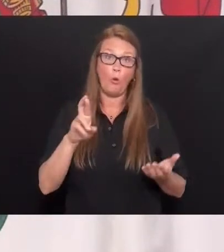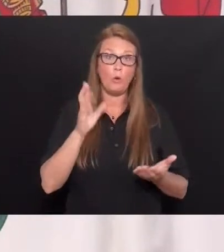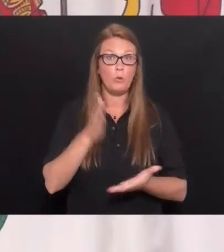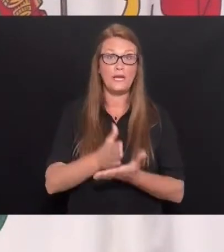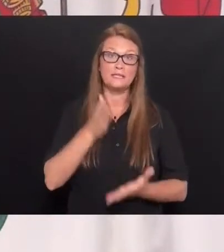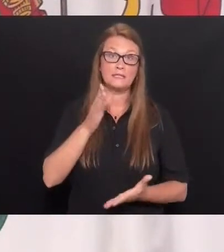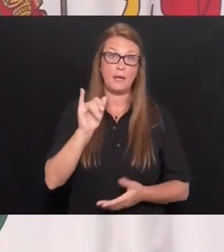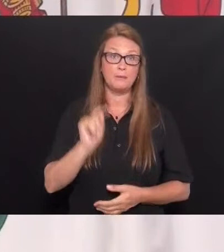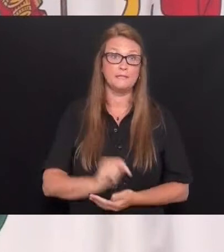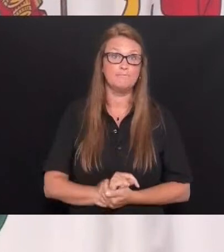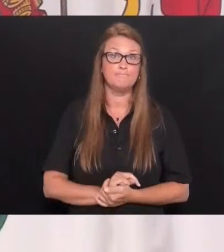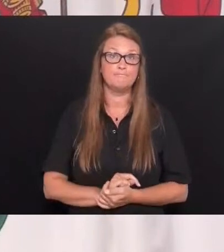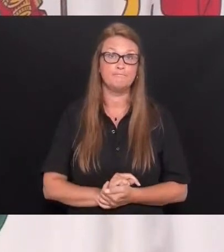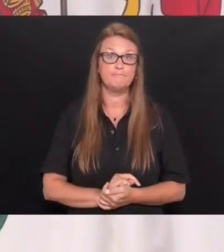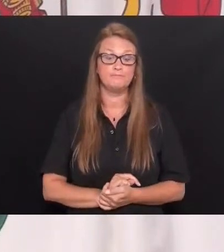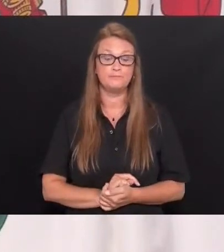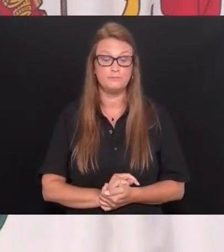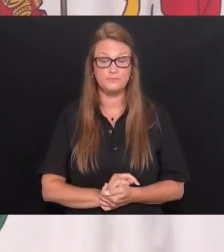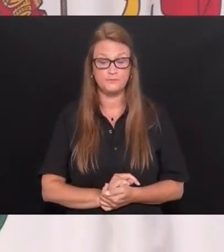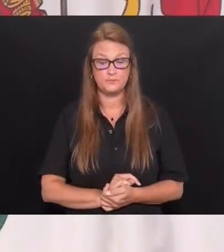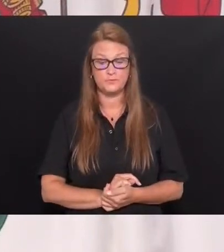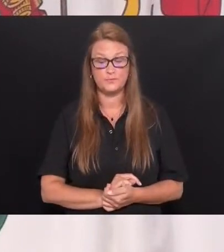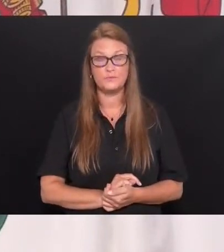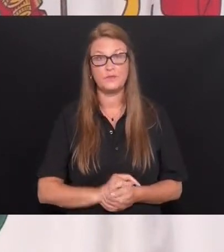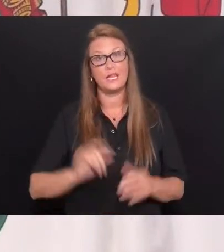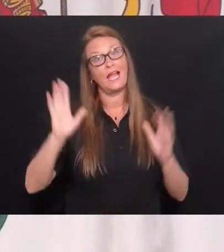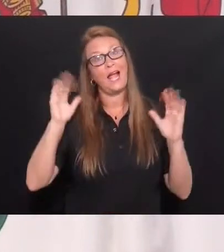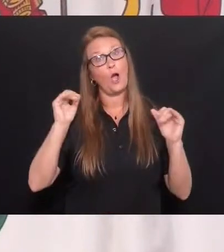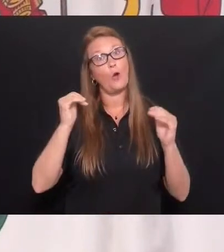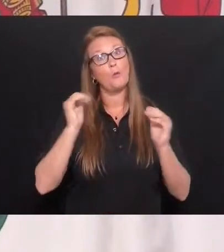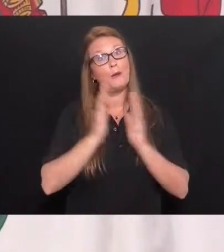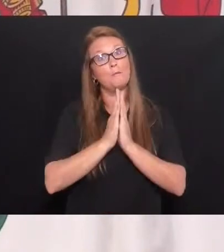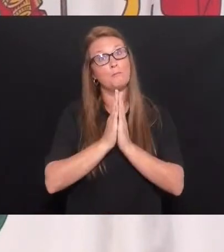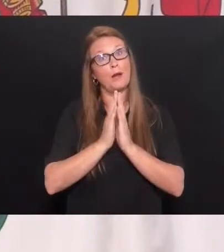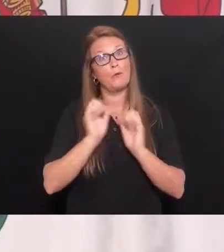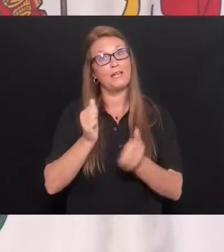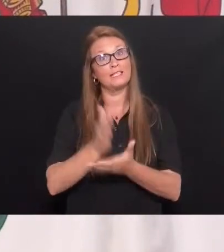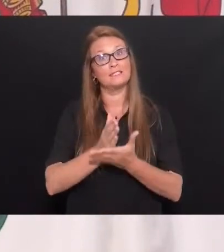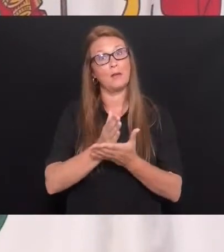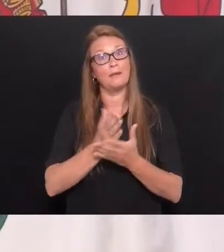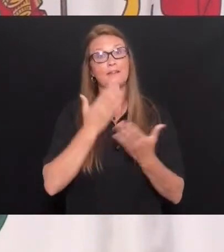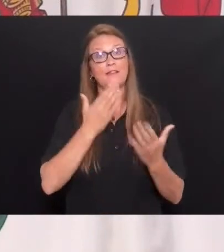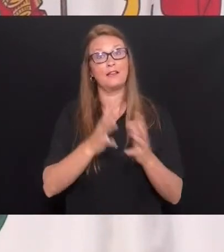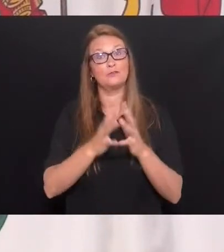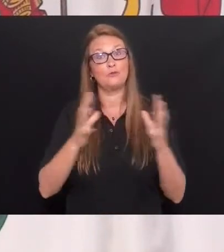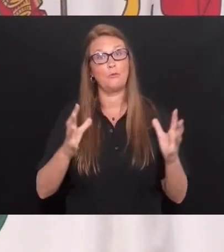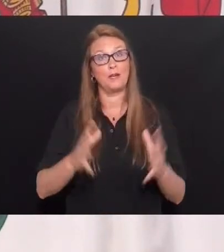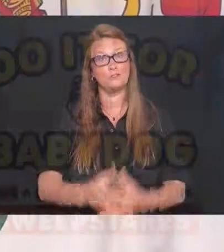I hope and pray we'll stop it. Thank you so much.